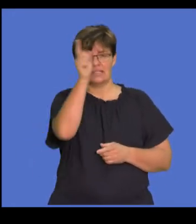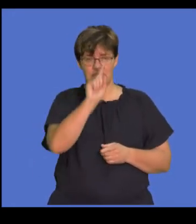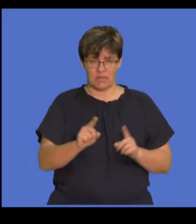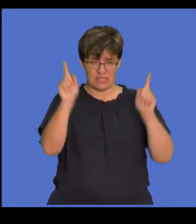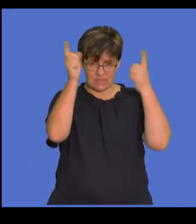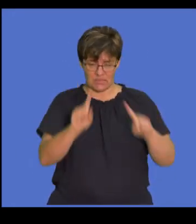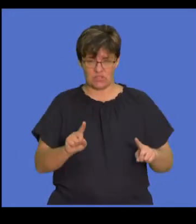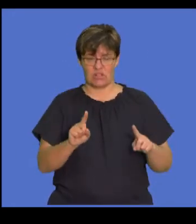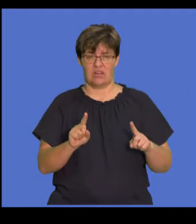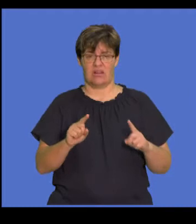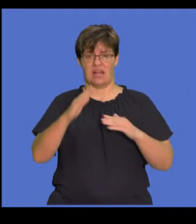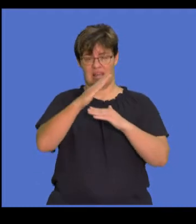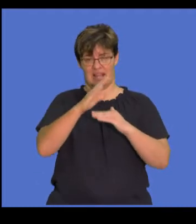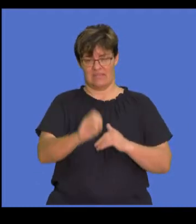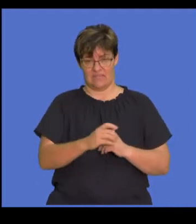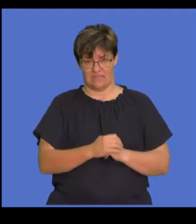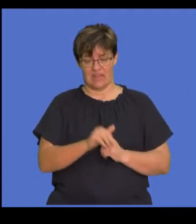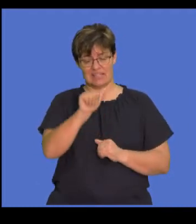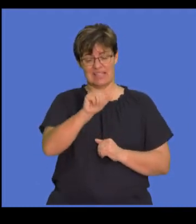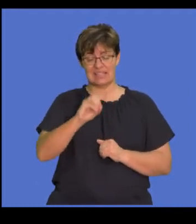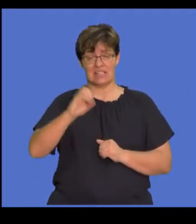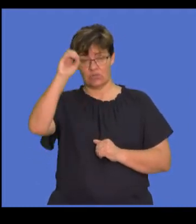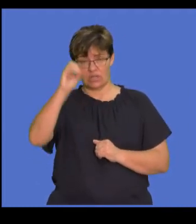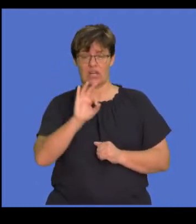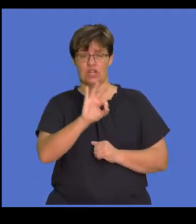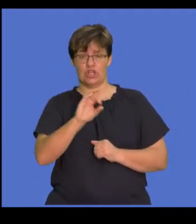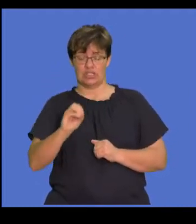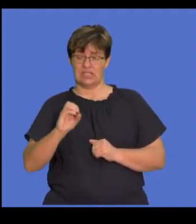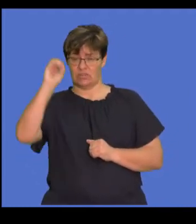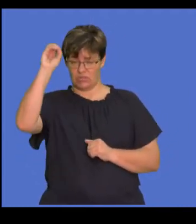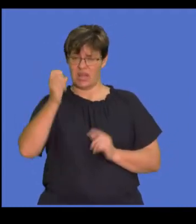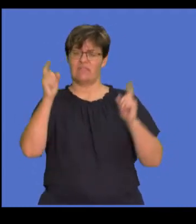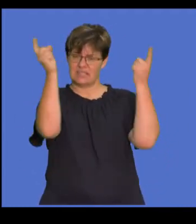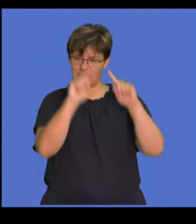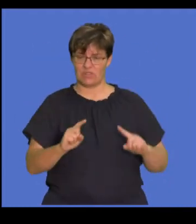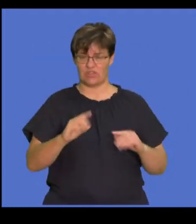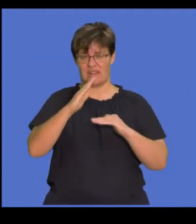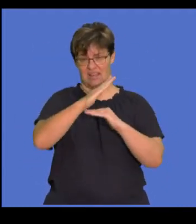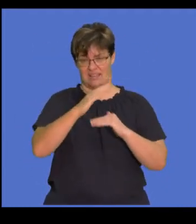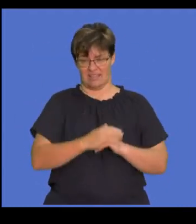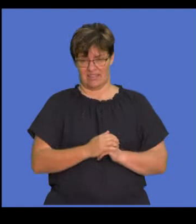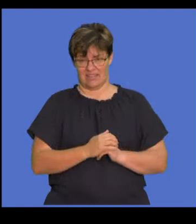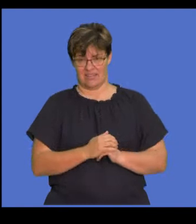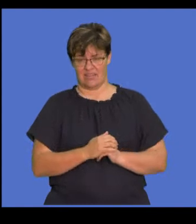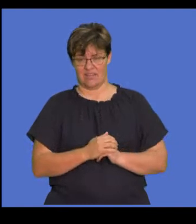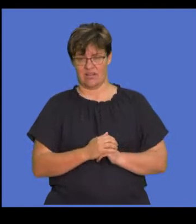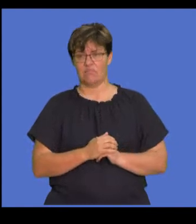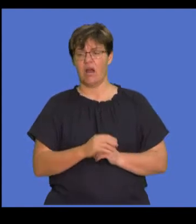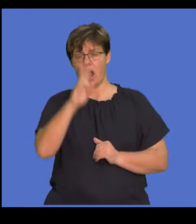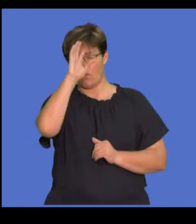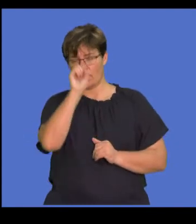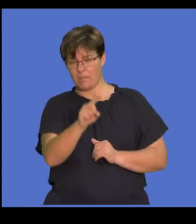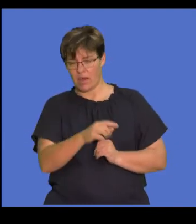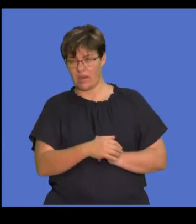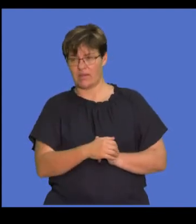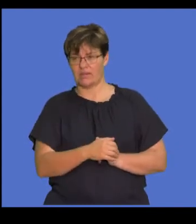are special angles there. So the 60 degrees and the 30 degrees are special angles. So you can just